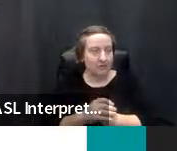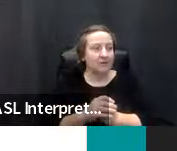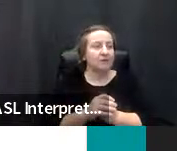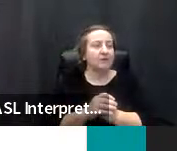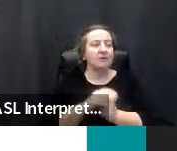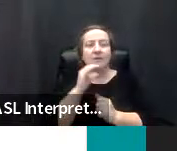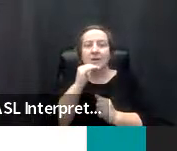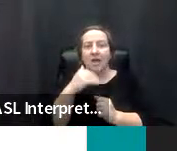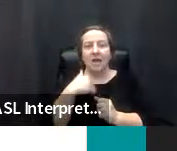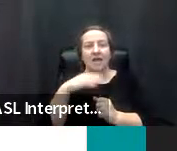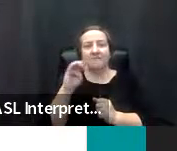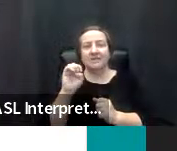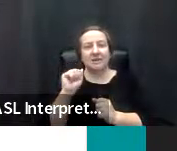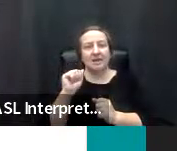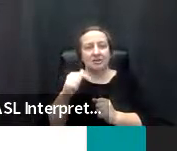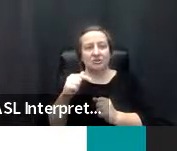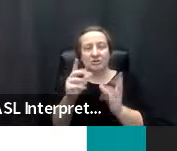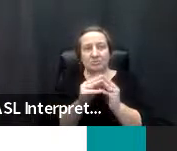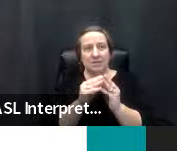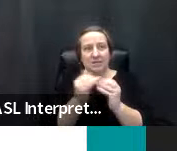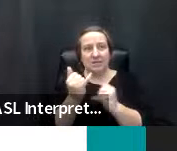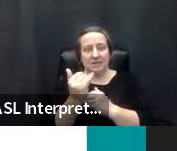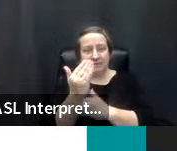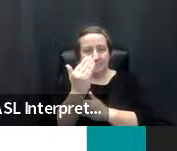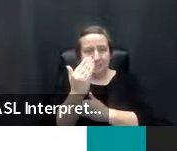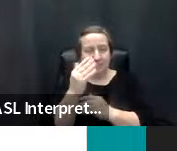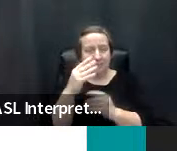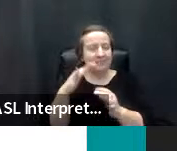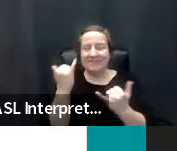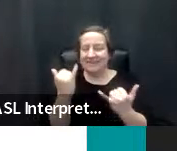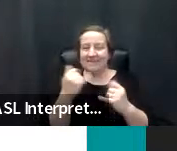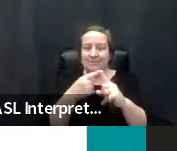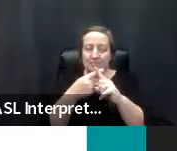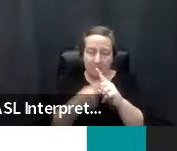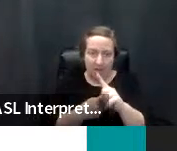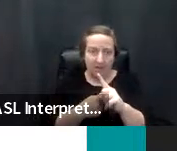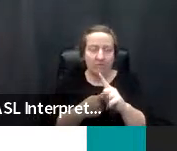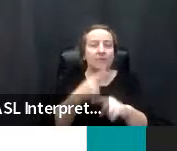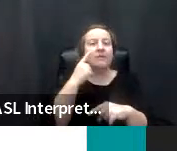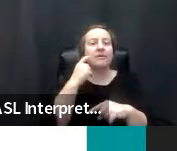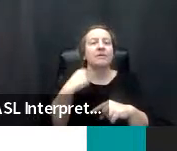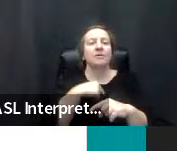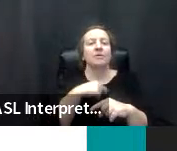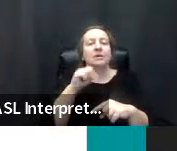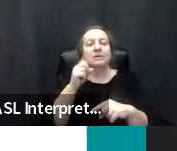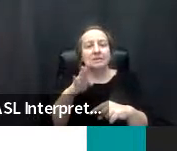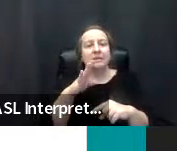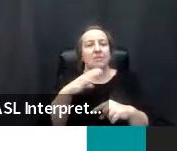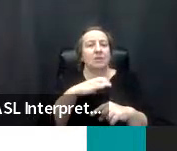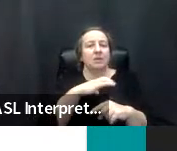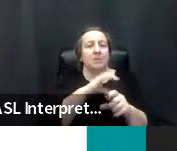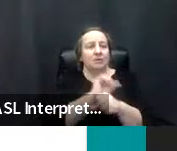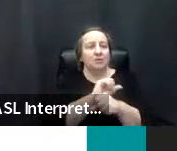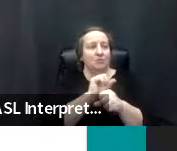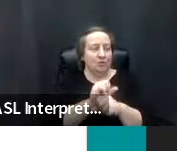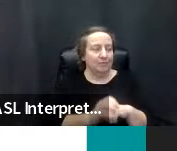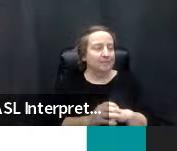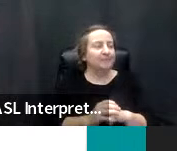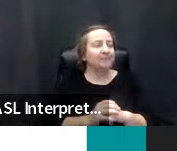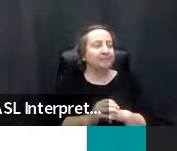an EAG meeting this month as we are doing subcommittee work. Next slide,